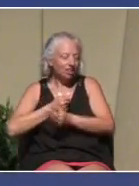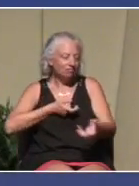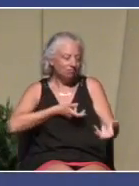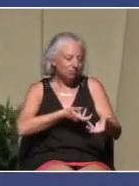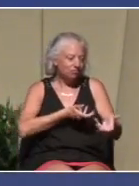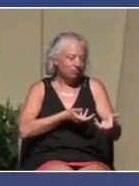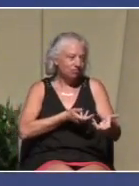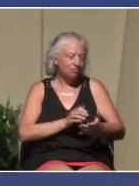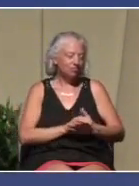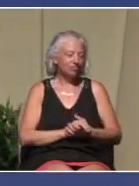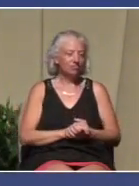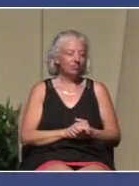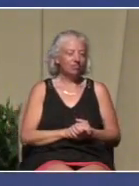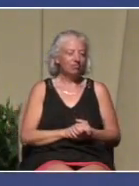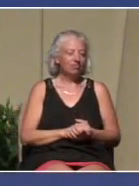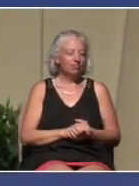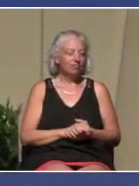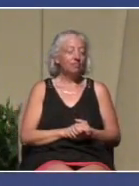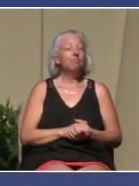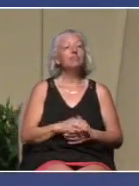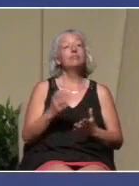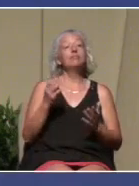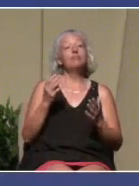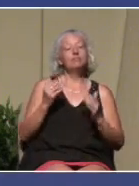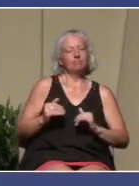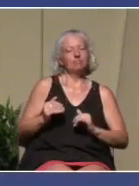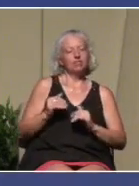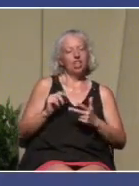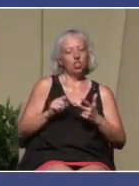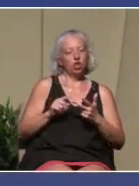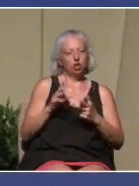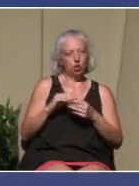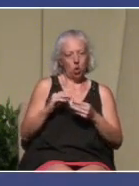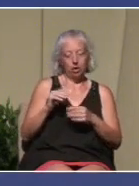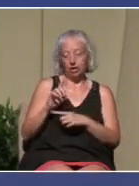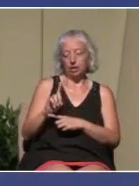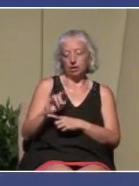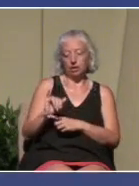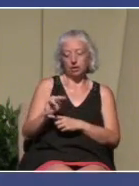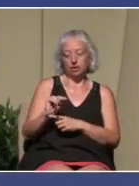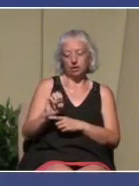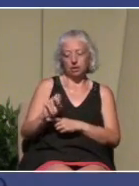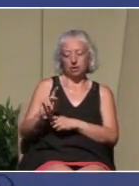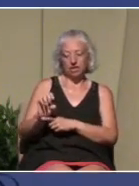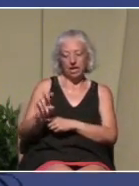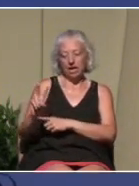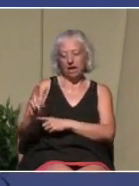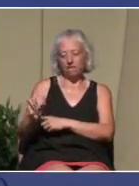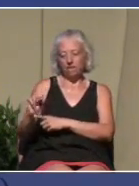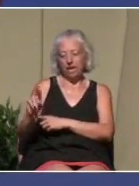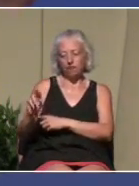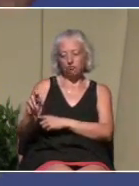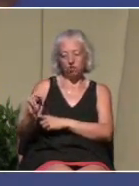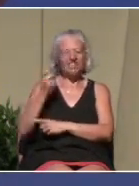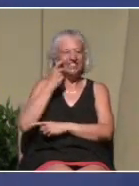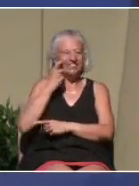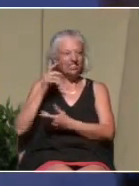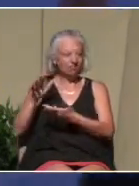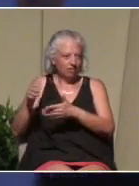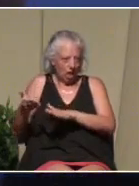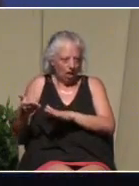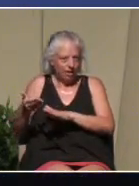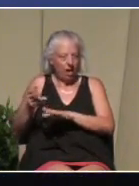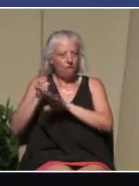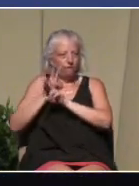Dinica Van Roon, you know, many of you were at the funeral, you know, or you know, because Pastor Mike, but it's just